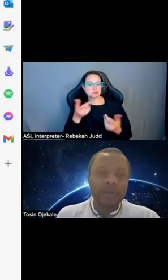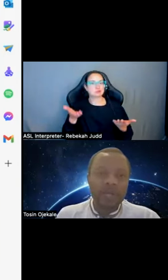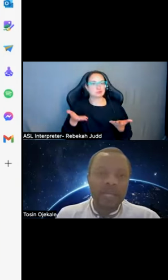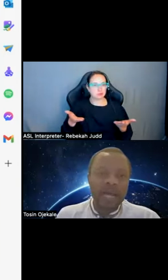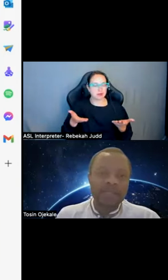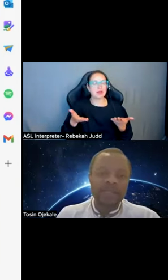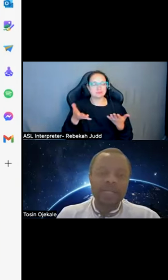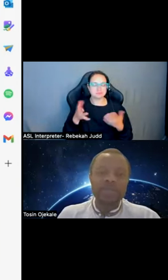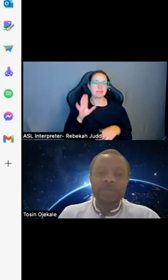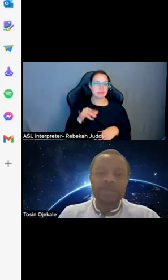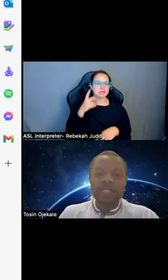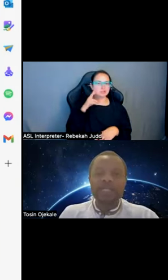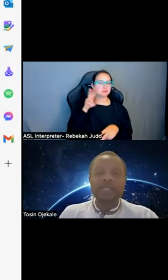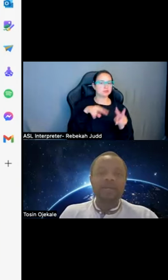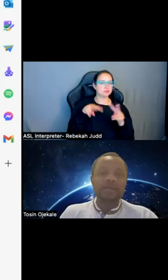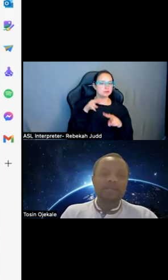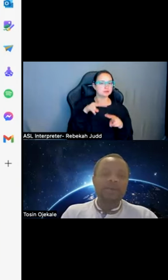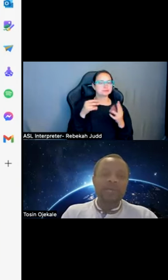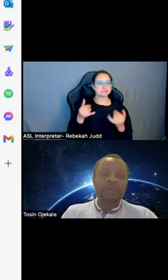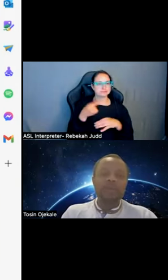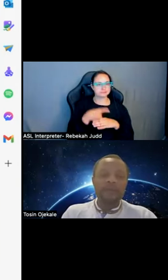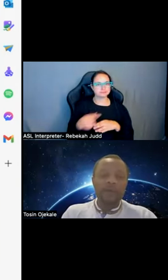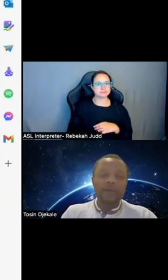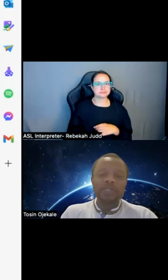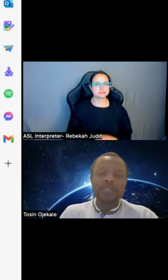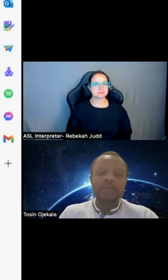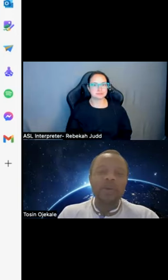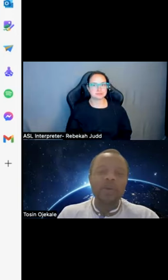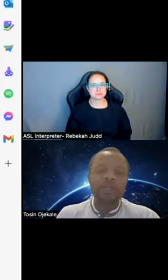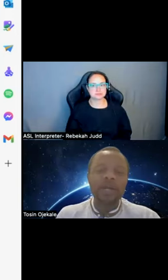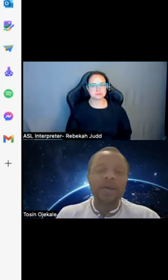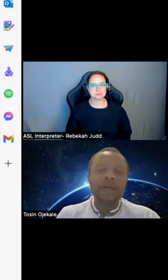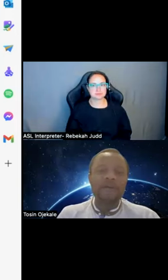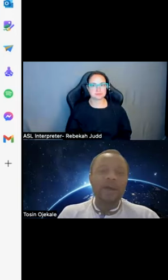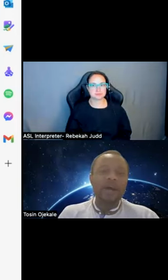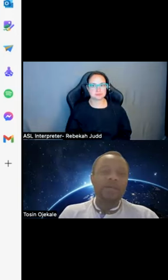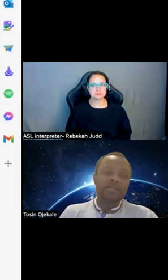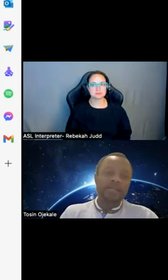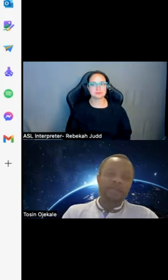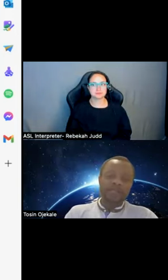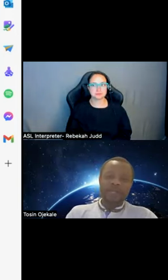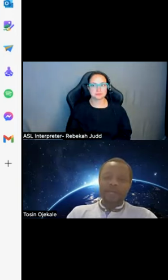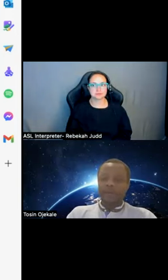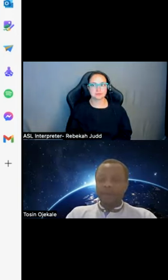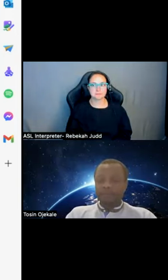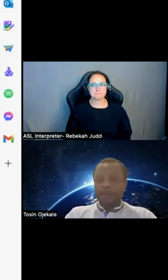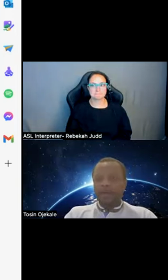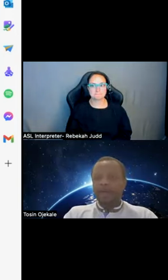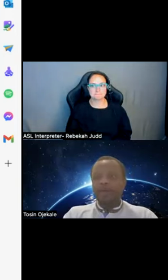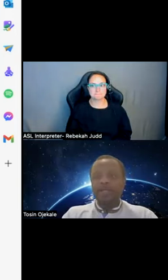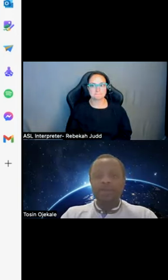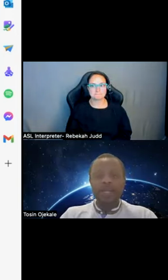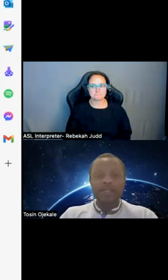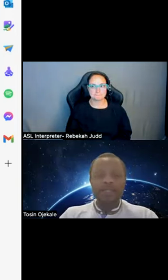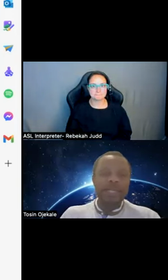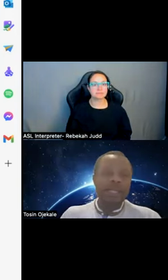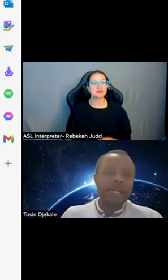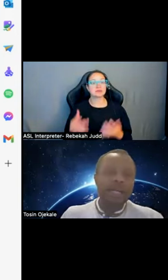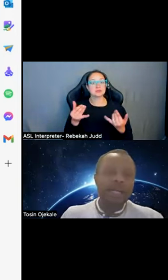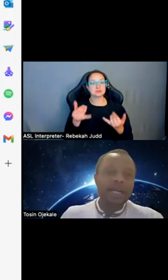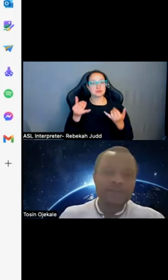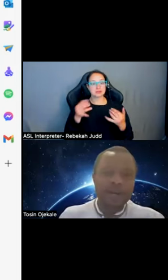be looking at today. So today's topic will be focusing on fire safety. Okay, all right, so let's